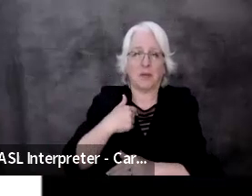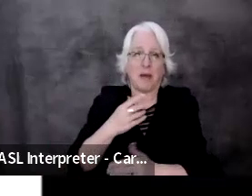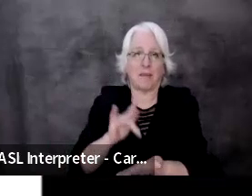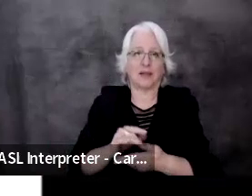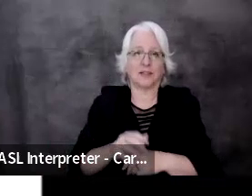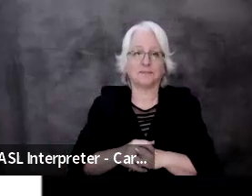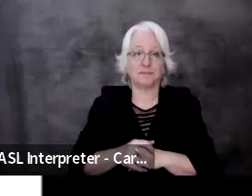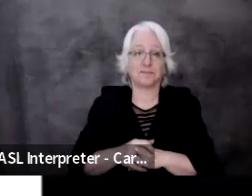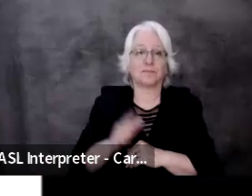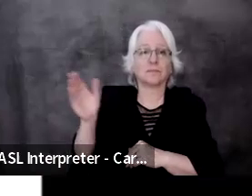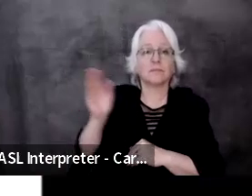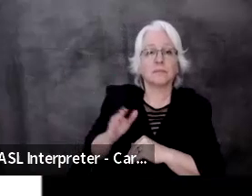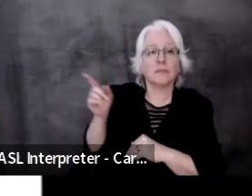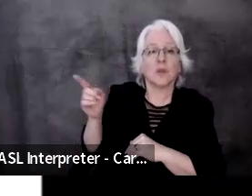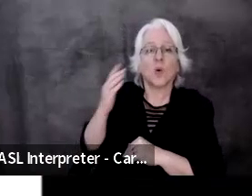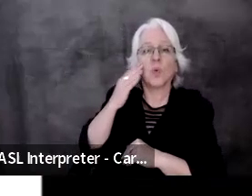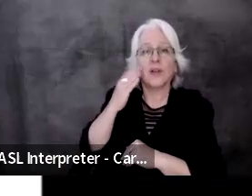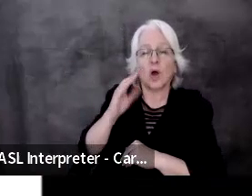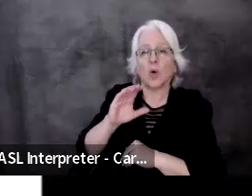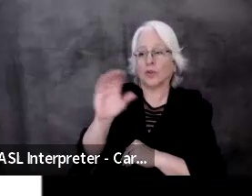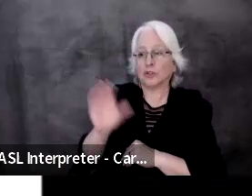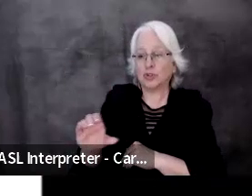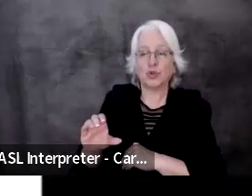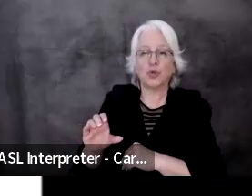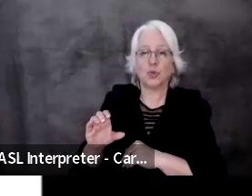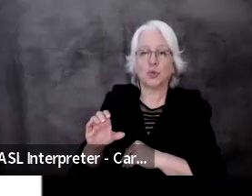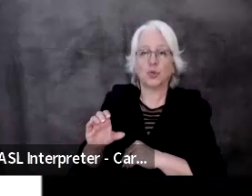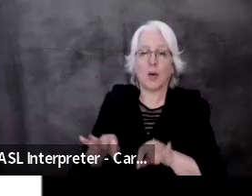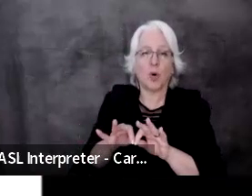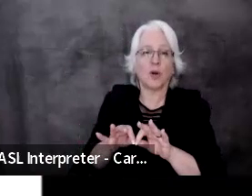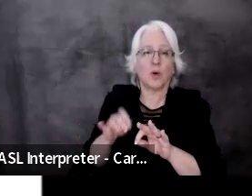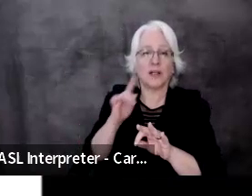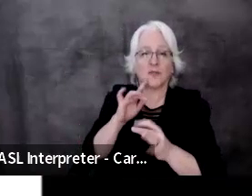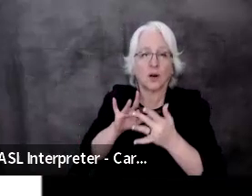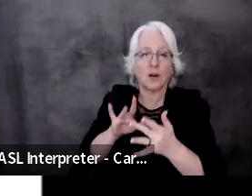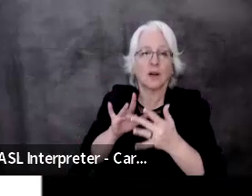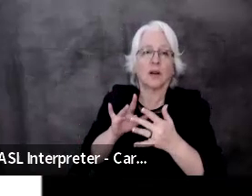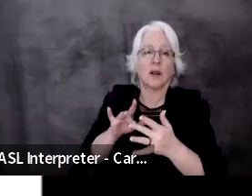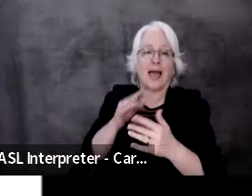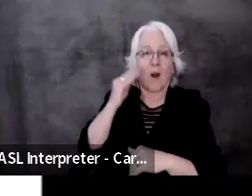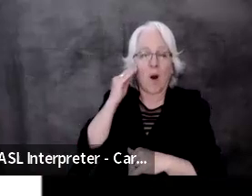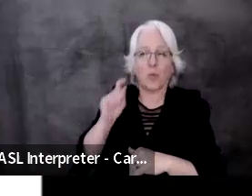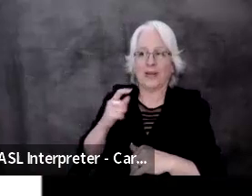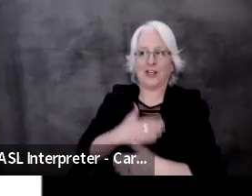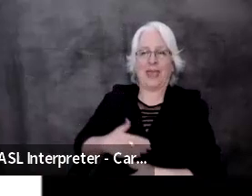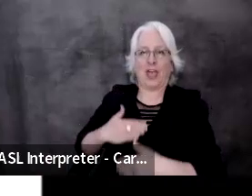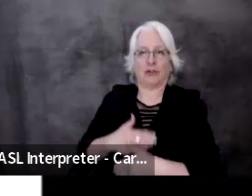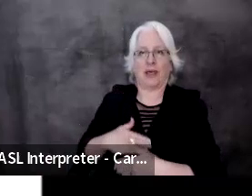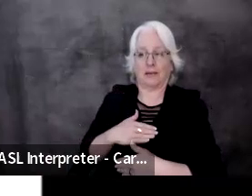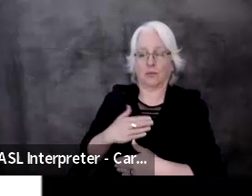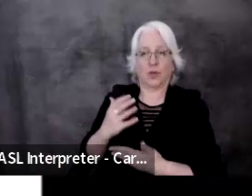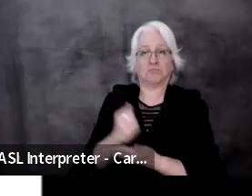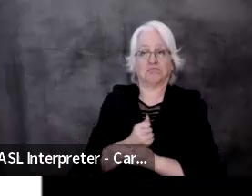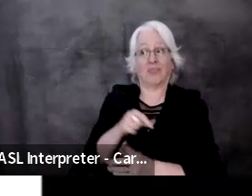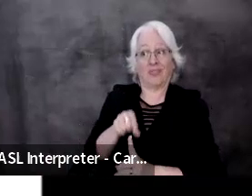know about that, how important Zoom calls was, how we needed to be entertained. And again, we use AI for that